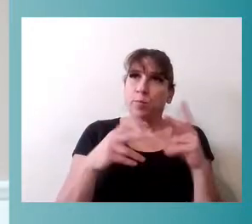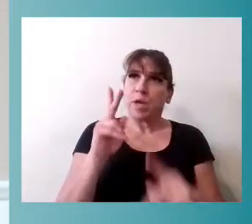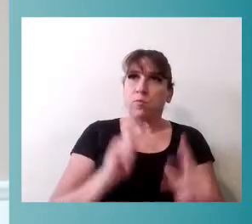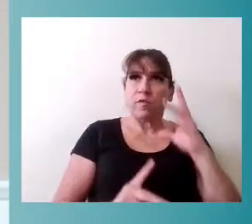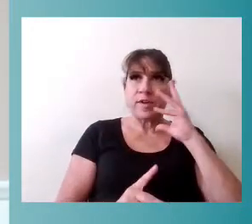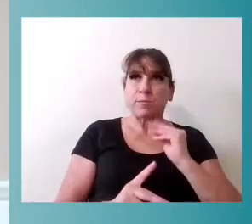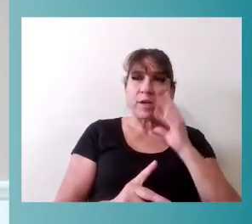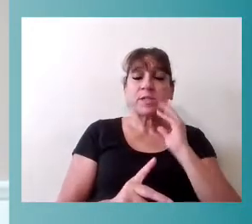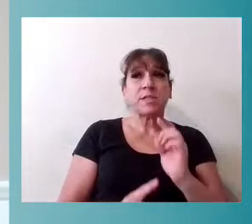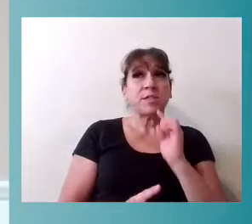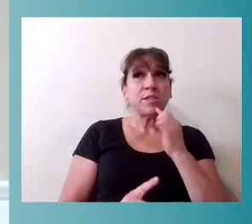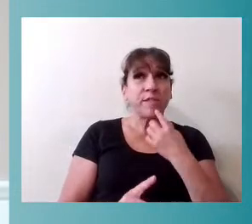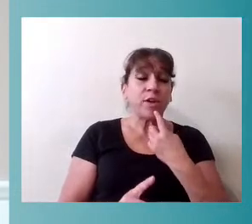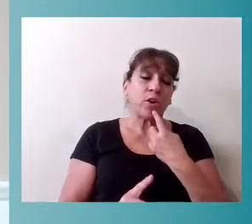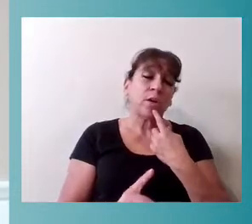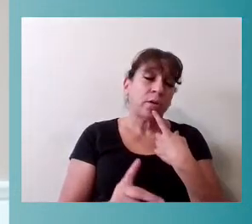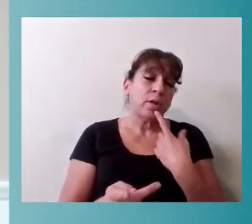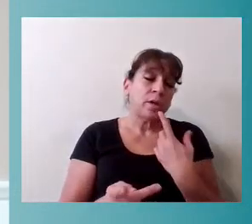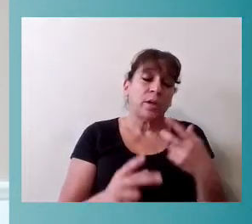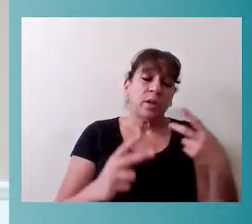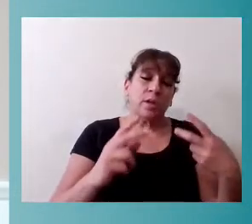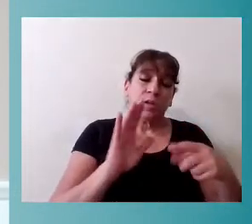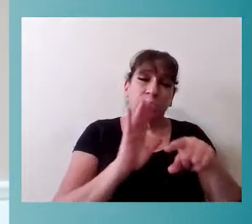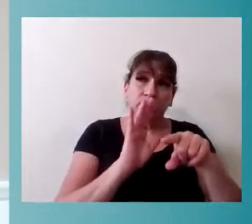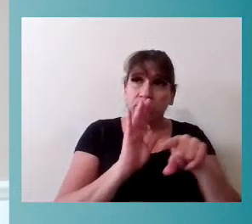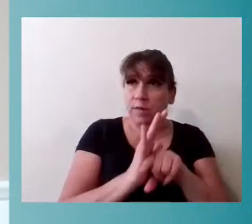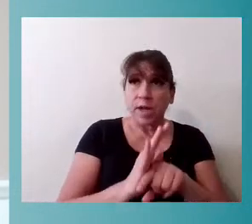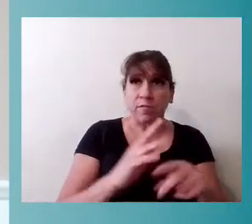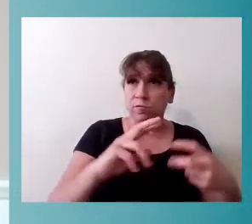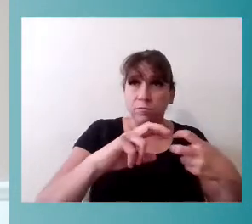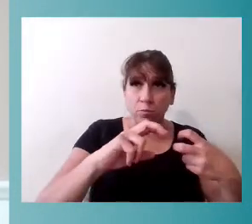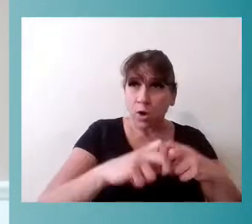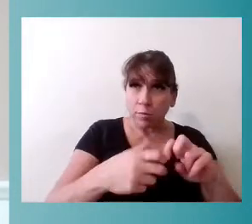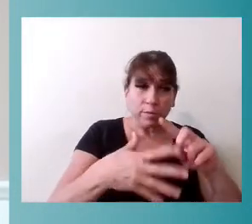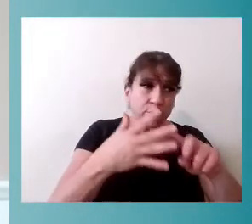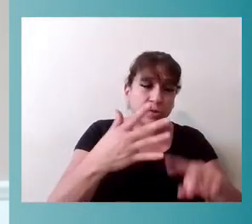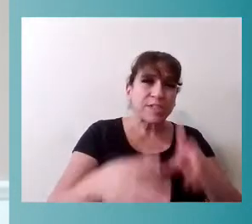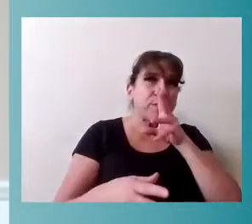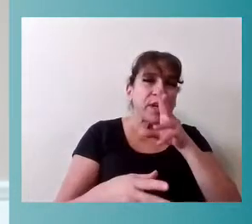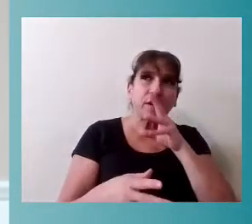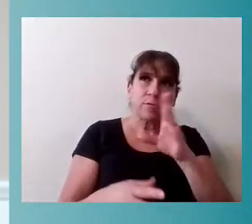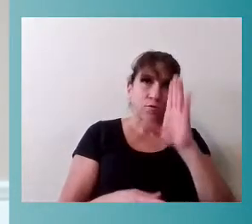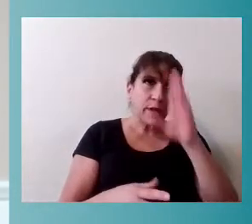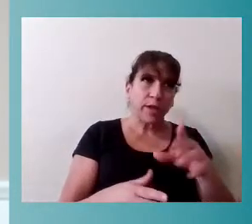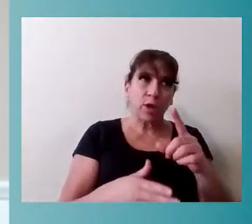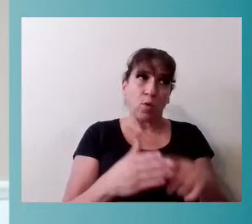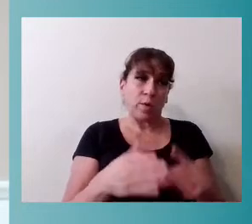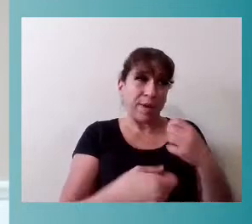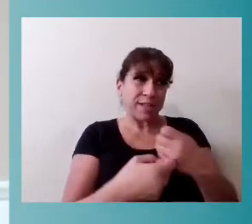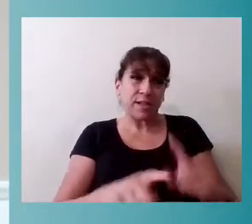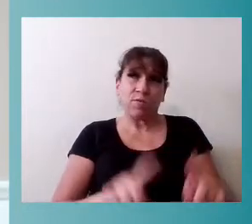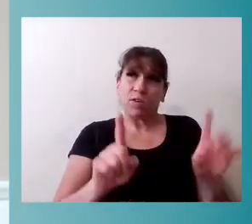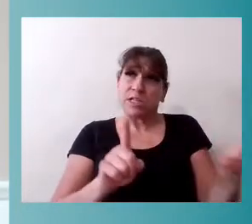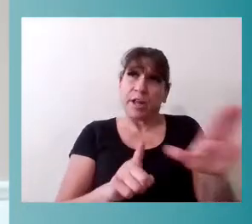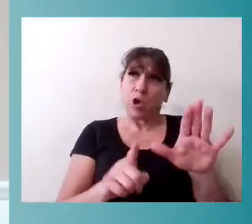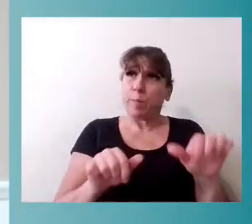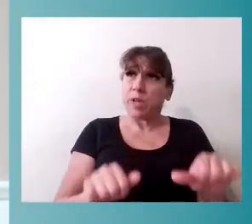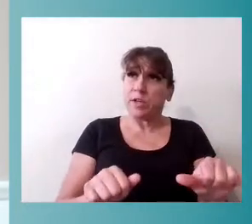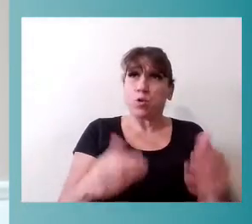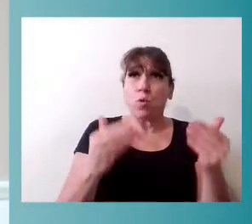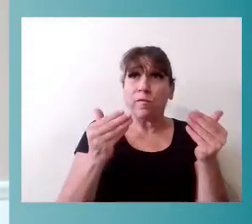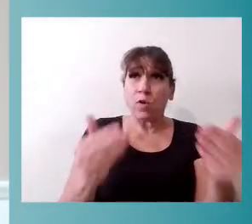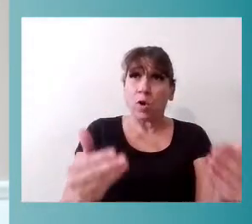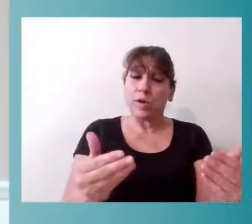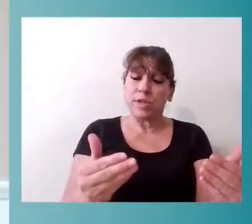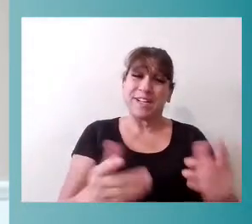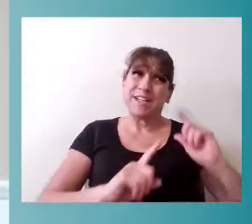experienced severe adversity and could speak directly to what makes a difference in their ability to move forward and even to